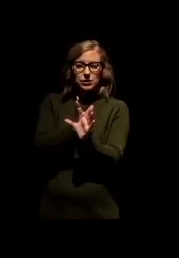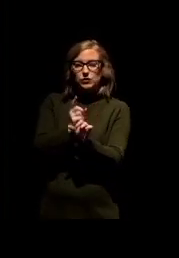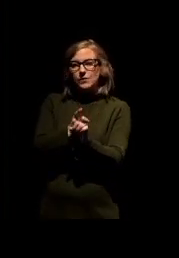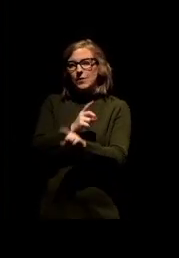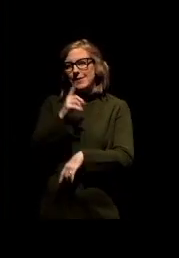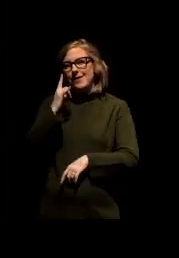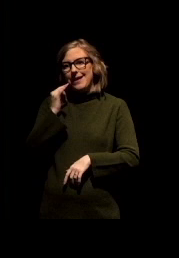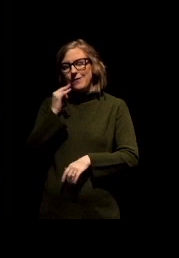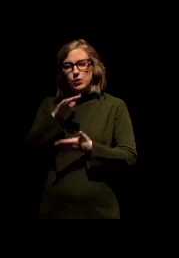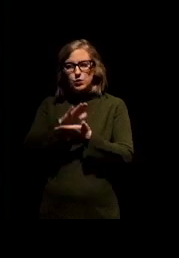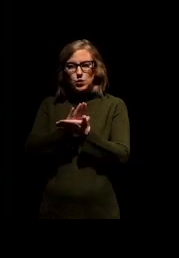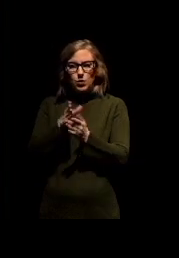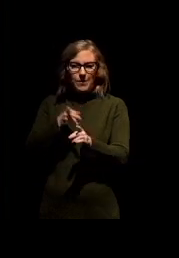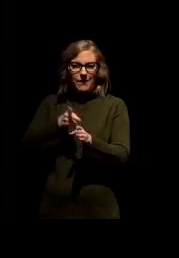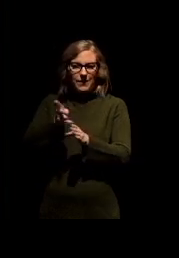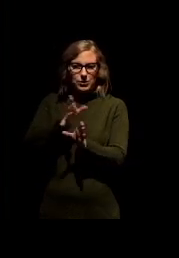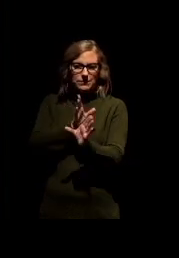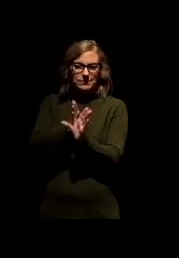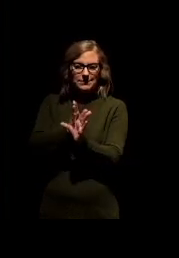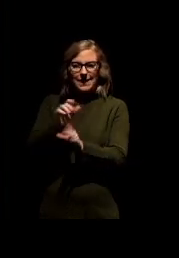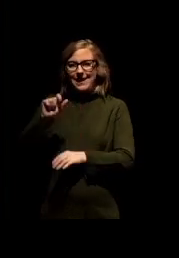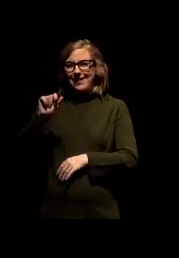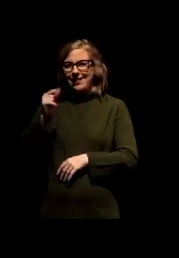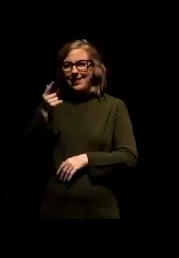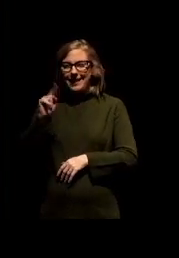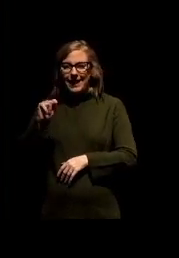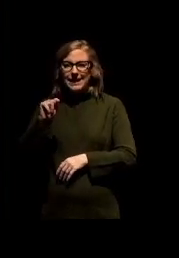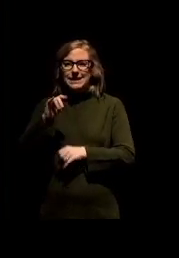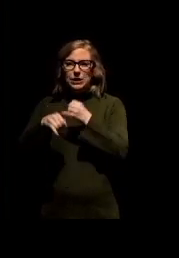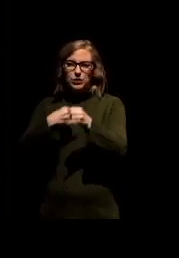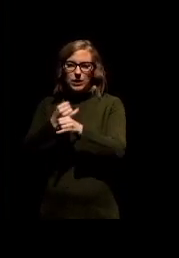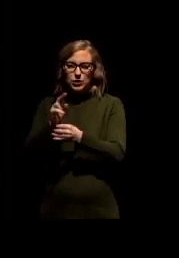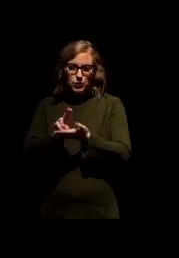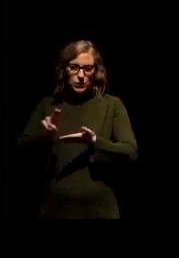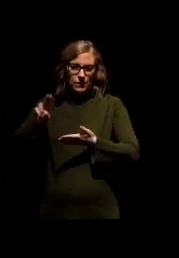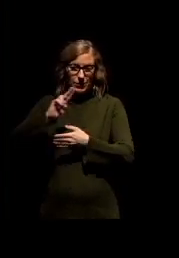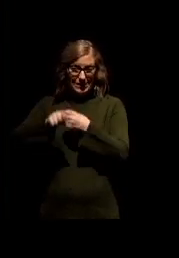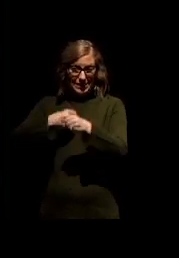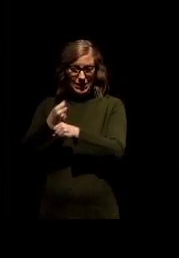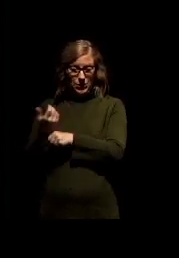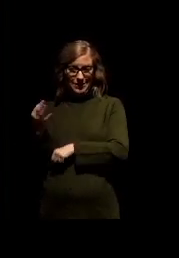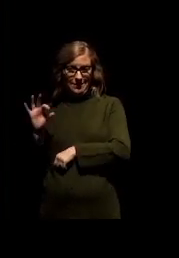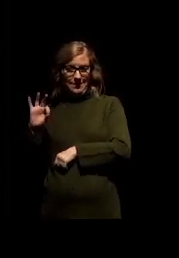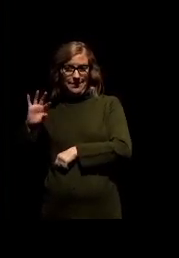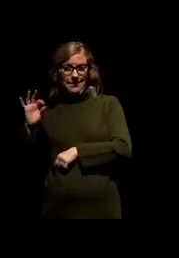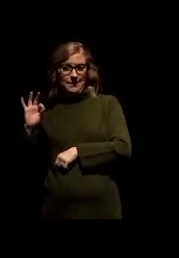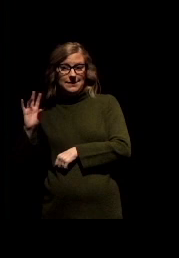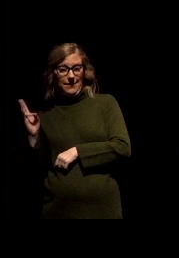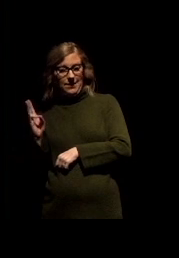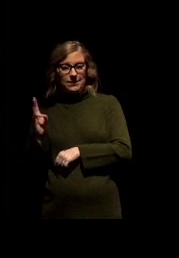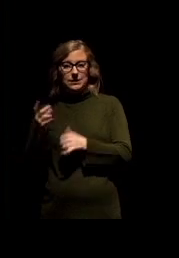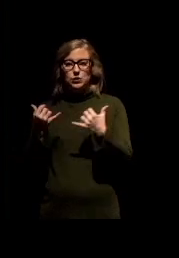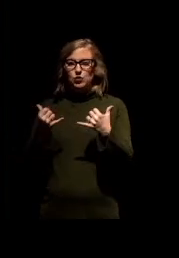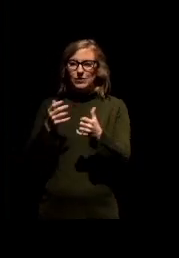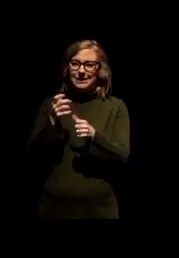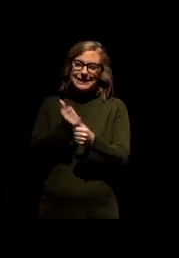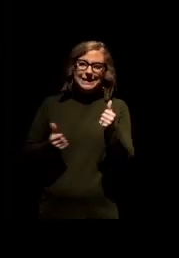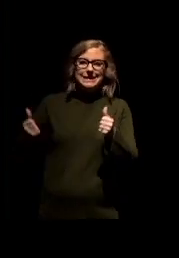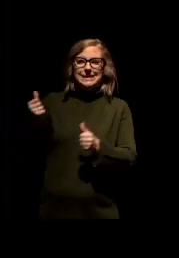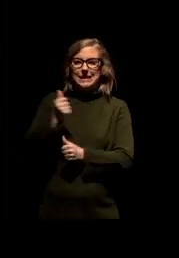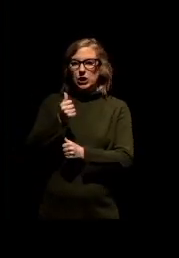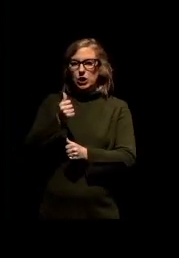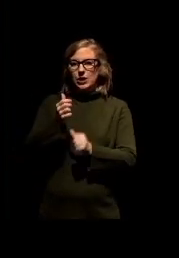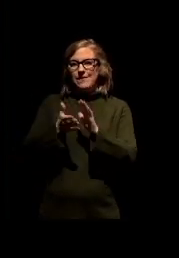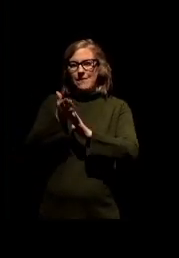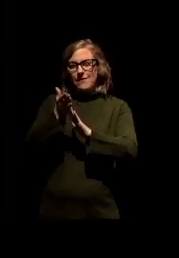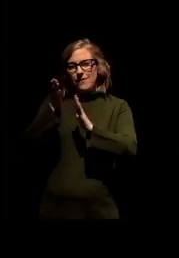of Professional Psychology at Alliant International University in 1997. He currently is the executive officer and president for the